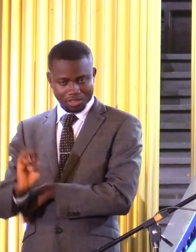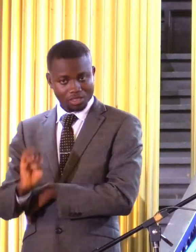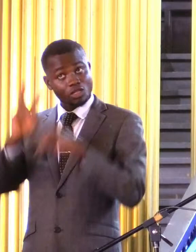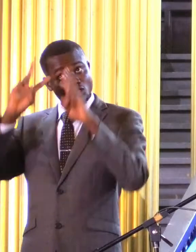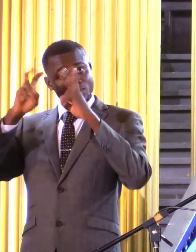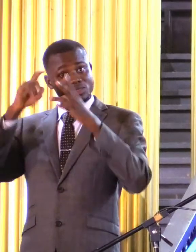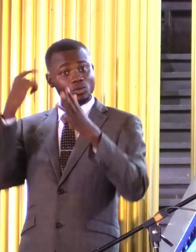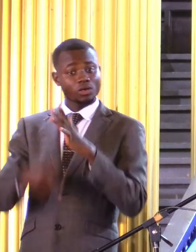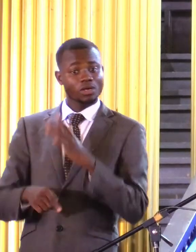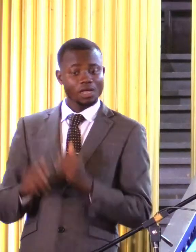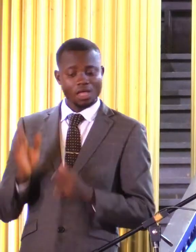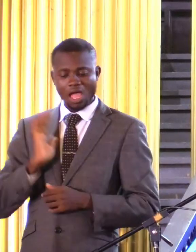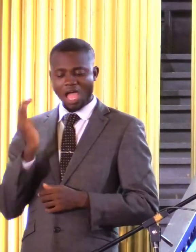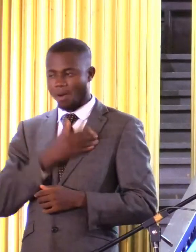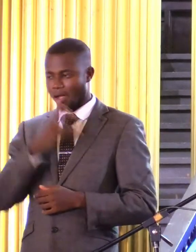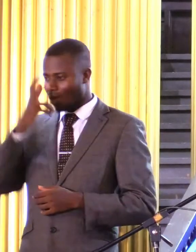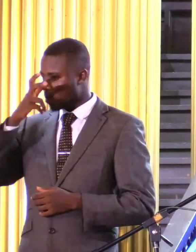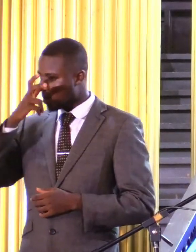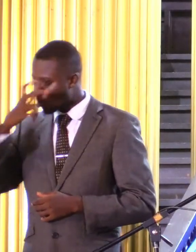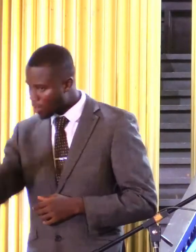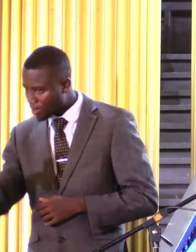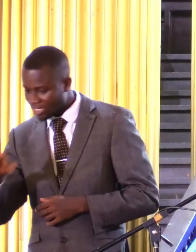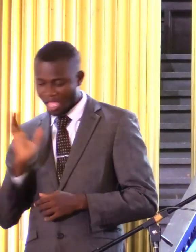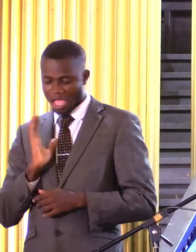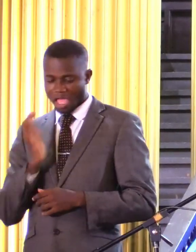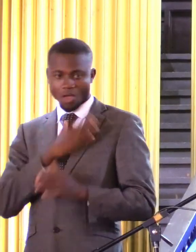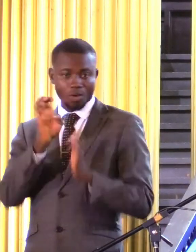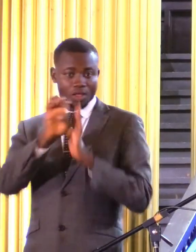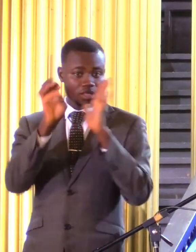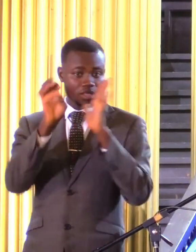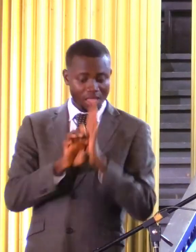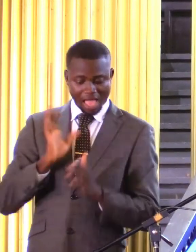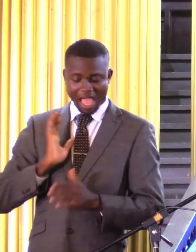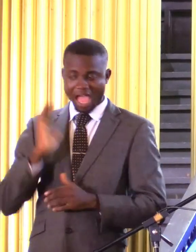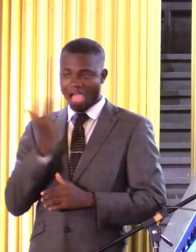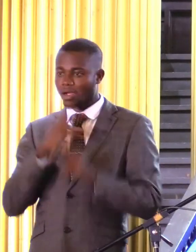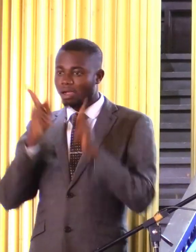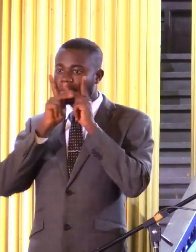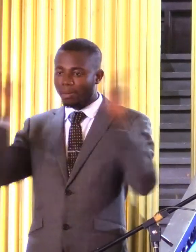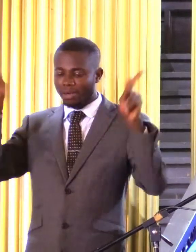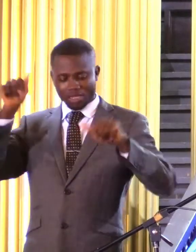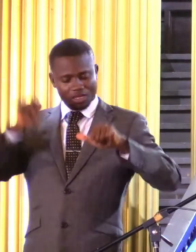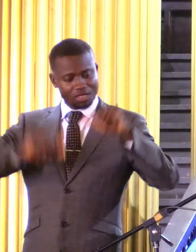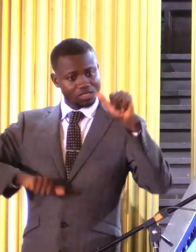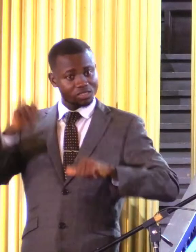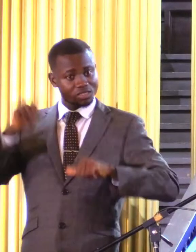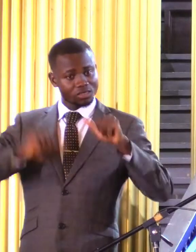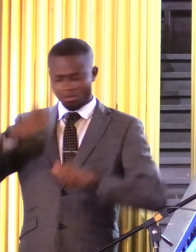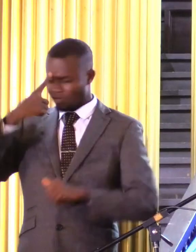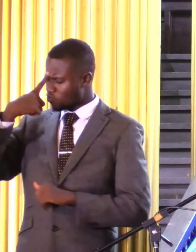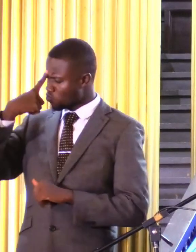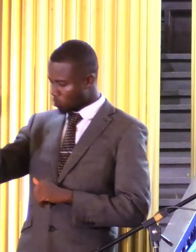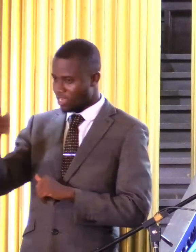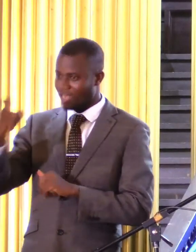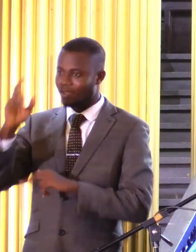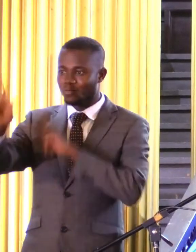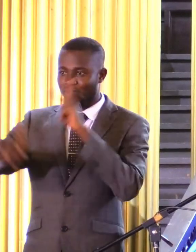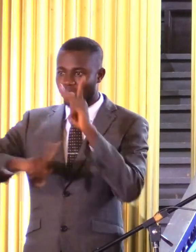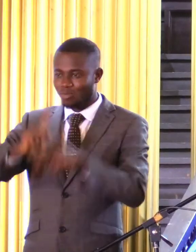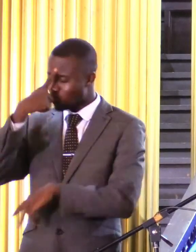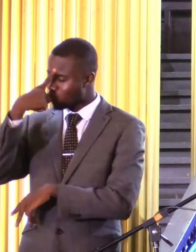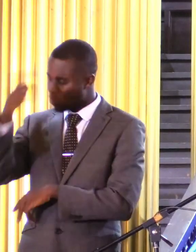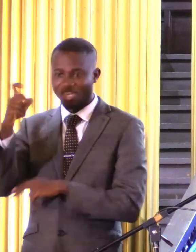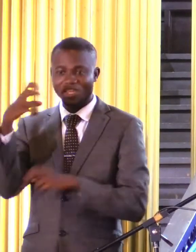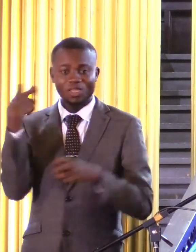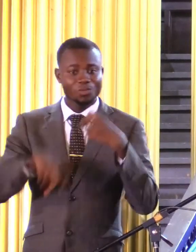is Our Corruption, Our Ethics, Our Public Administration, Wicked Citizens, Wicked Problems, and